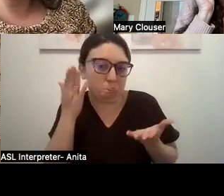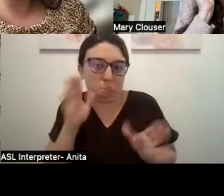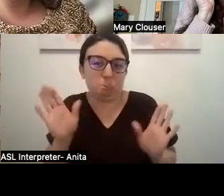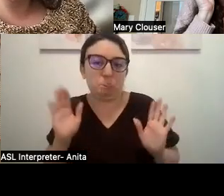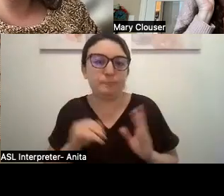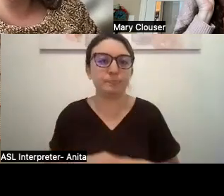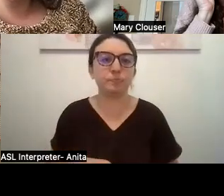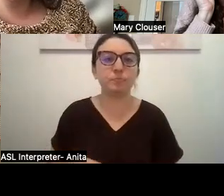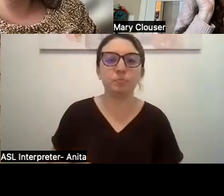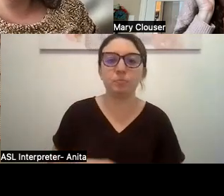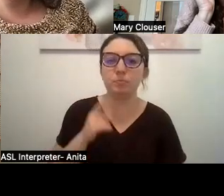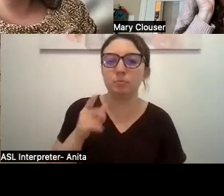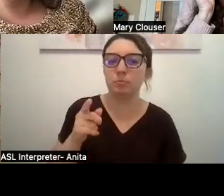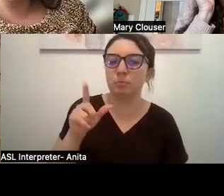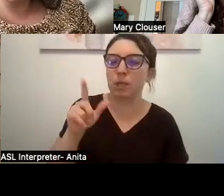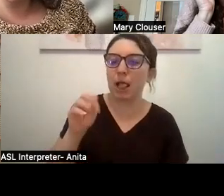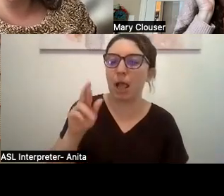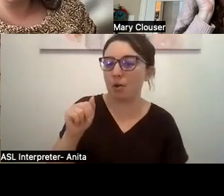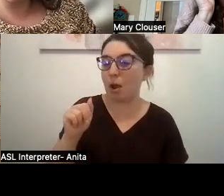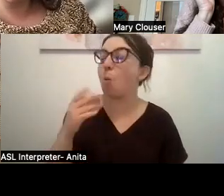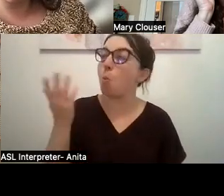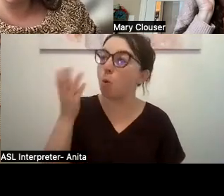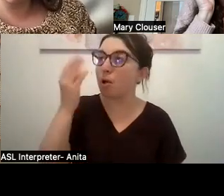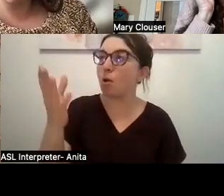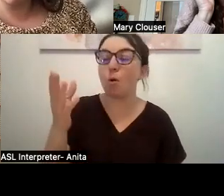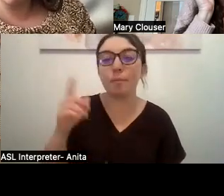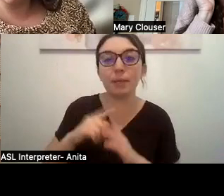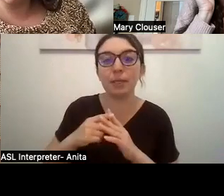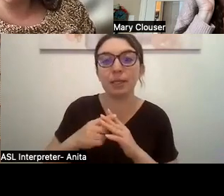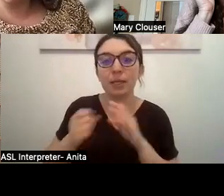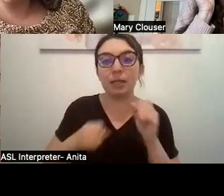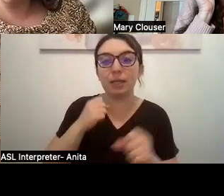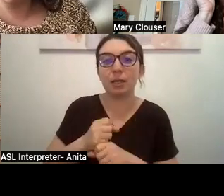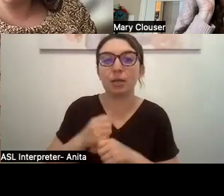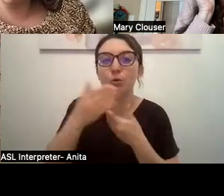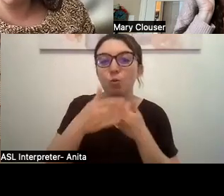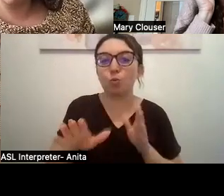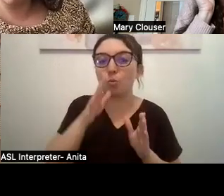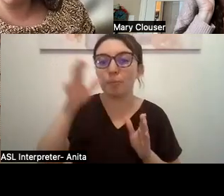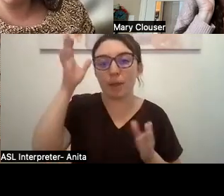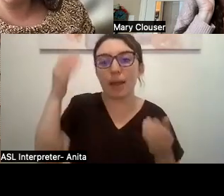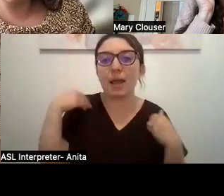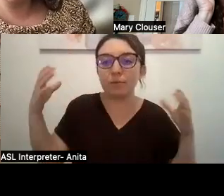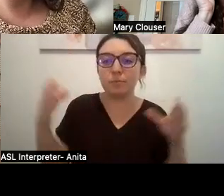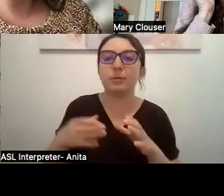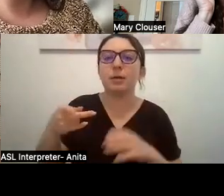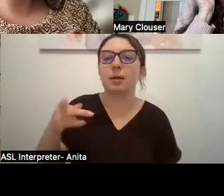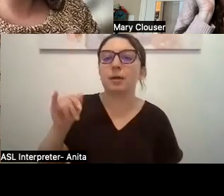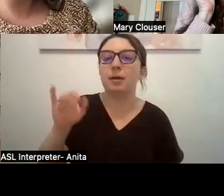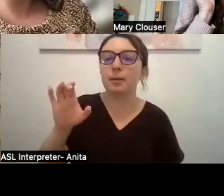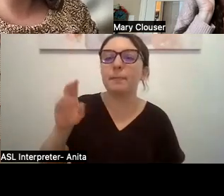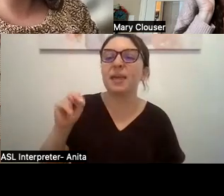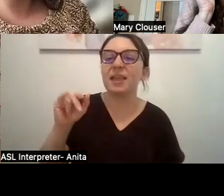though is at the beginning of the year, the room parents will organize some kind of a picnic for, we always